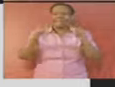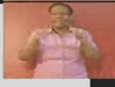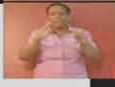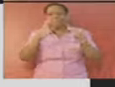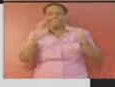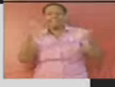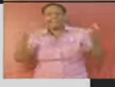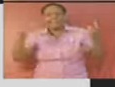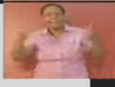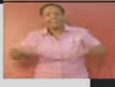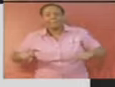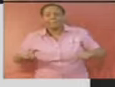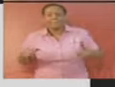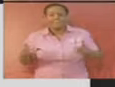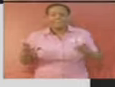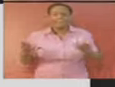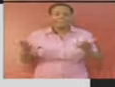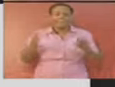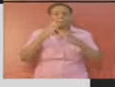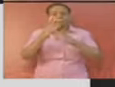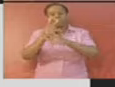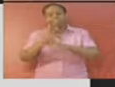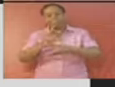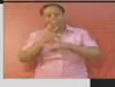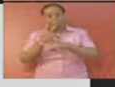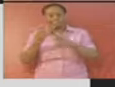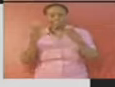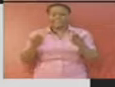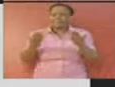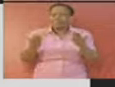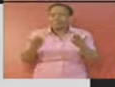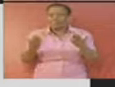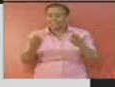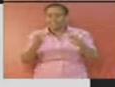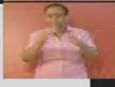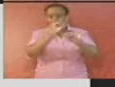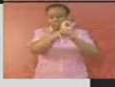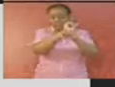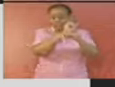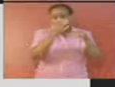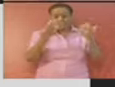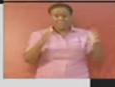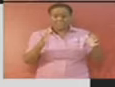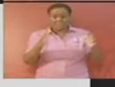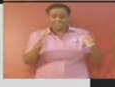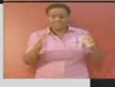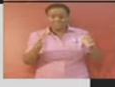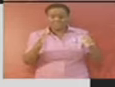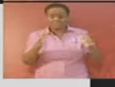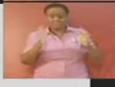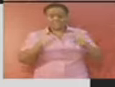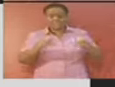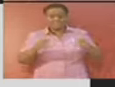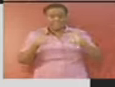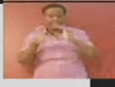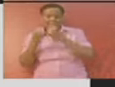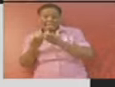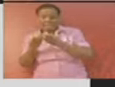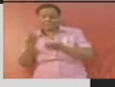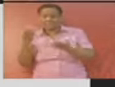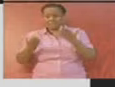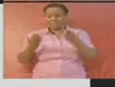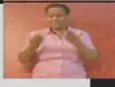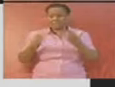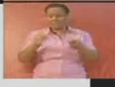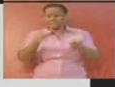line, it could be the gym, it could be your workplace, it could be your kids' classes, it could be your partner's job,